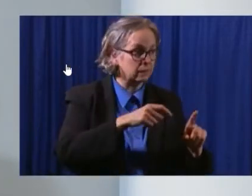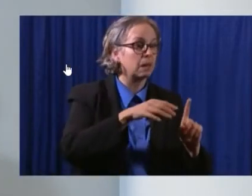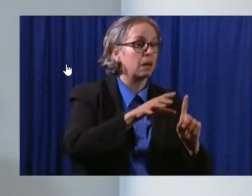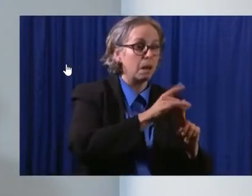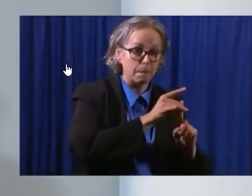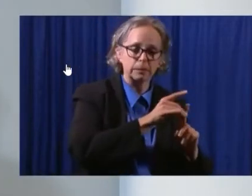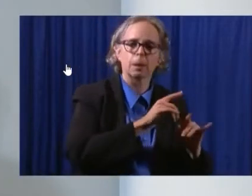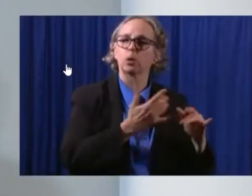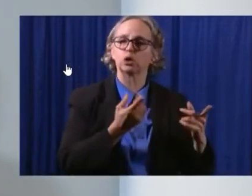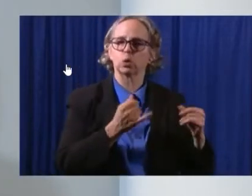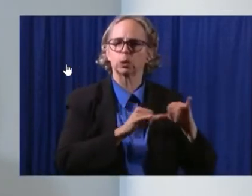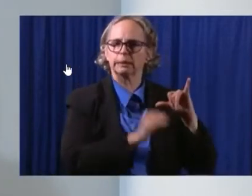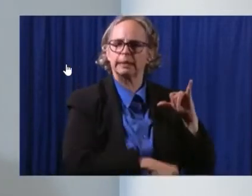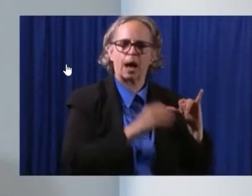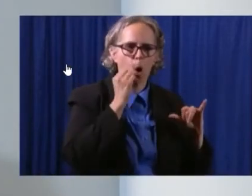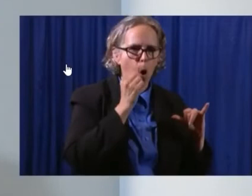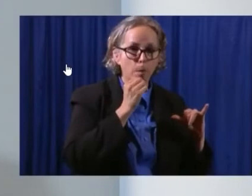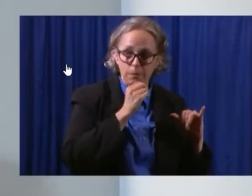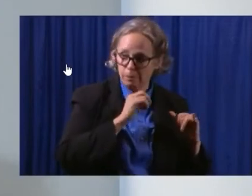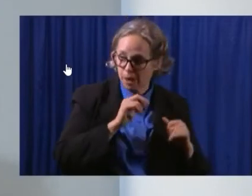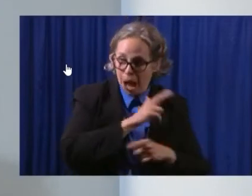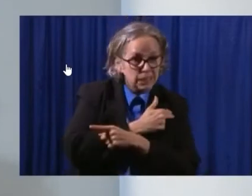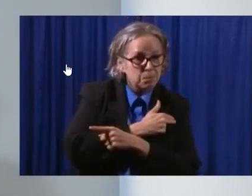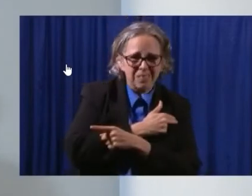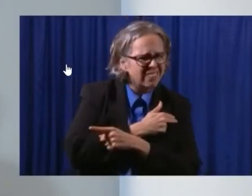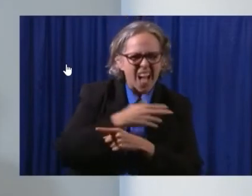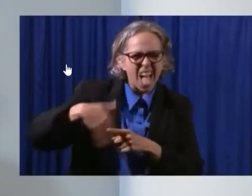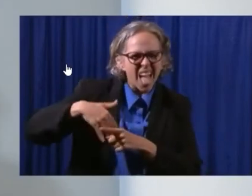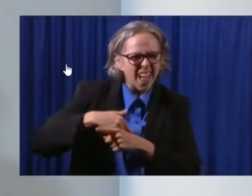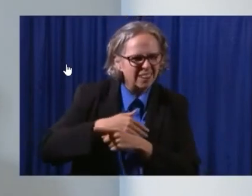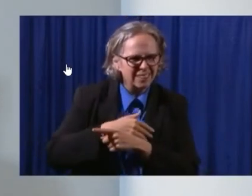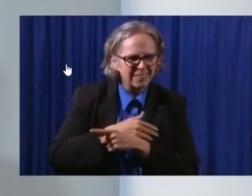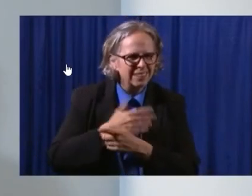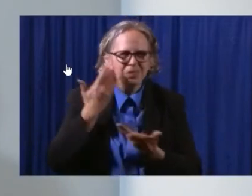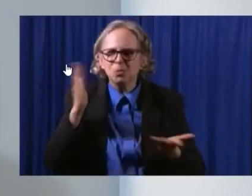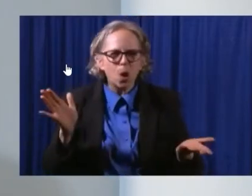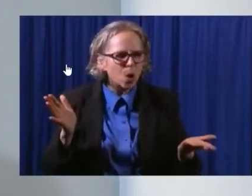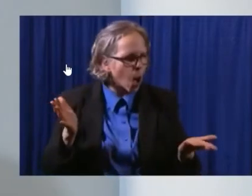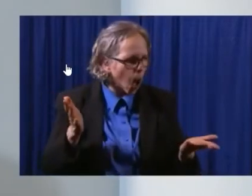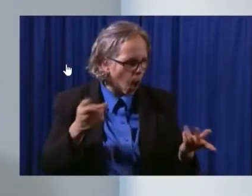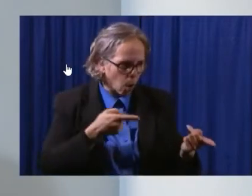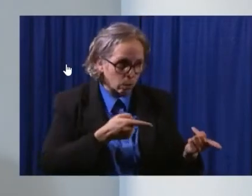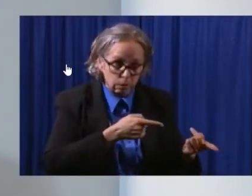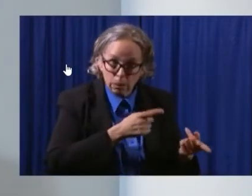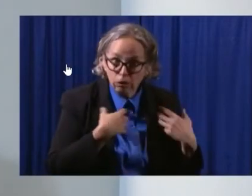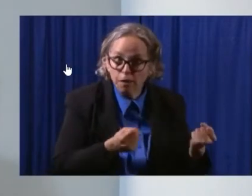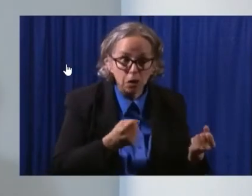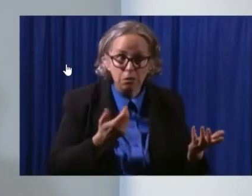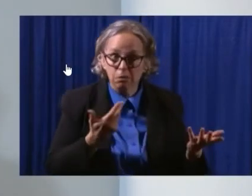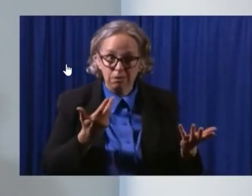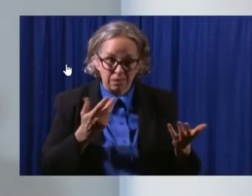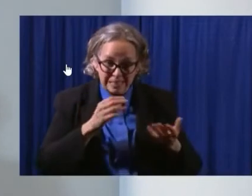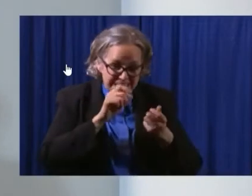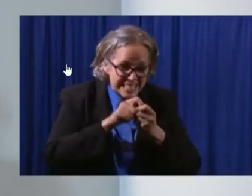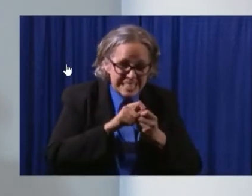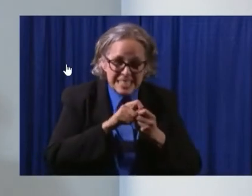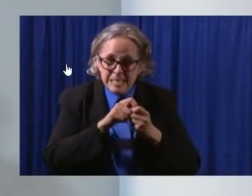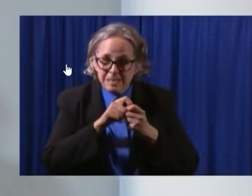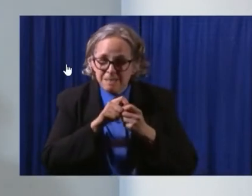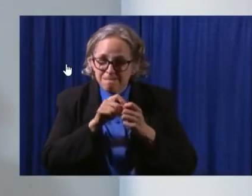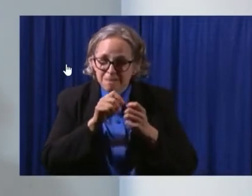hospital. And for many people, thankfully, that's the case. And so we can't verify every case to know